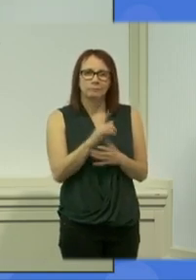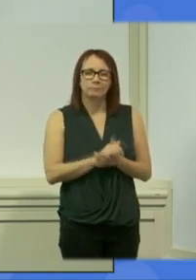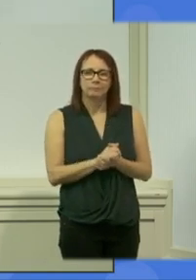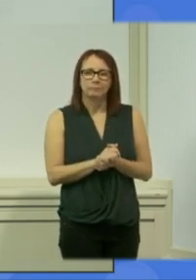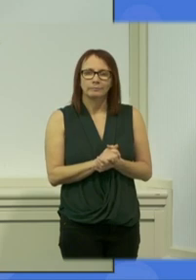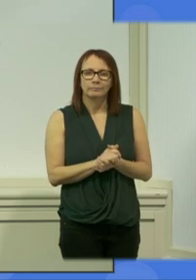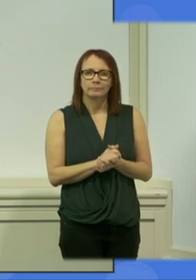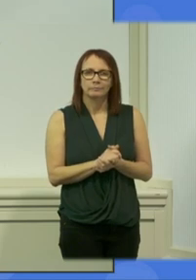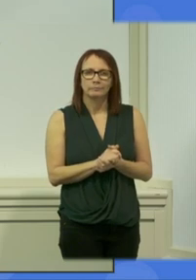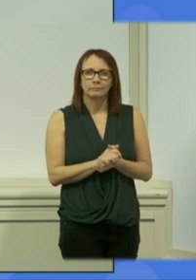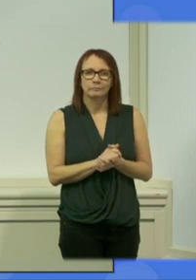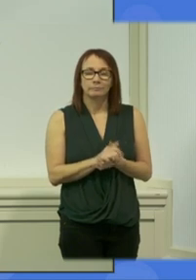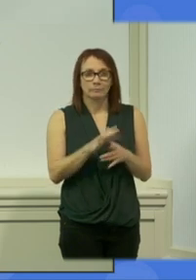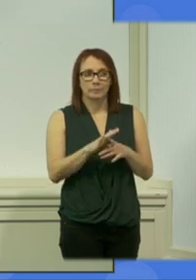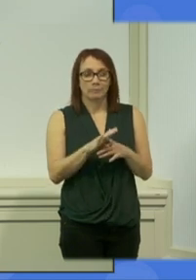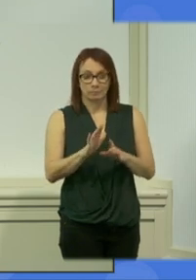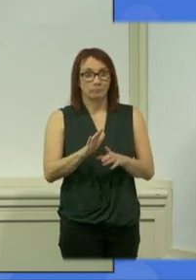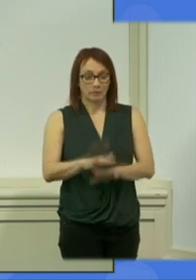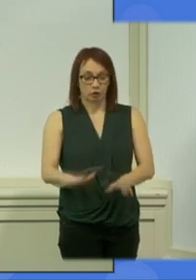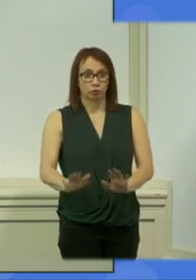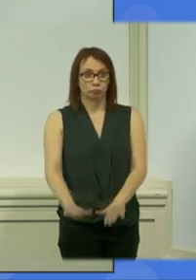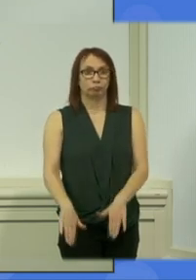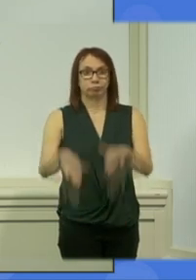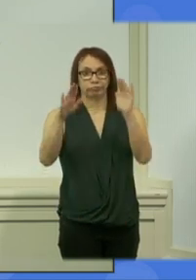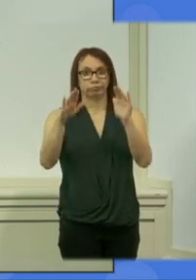up future generation paying for